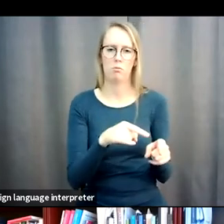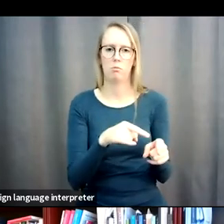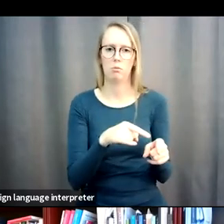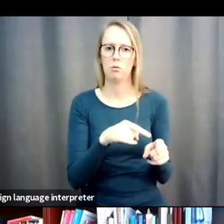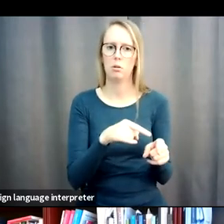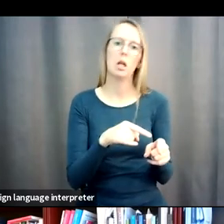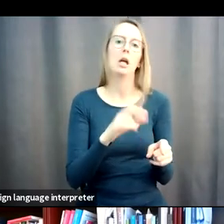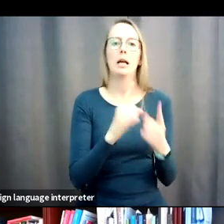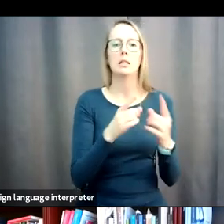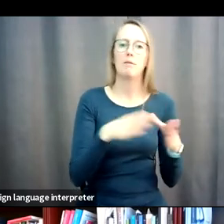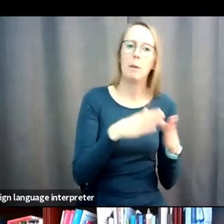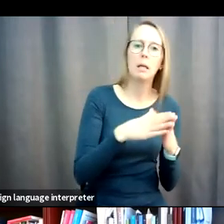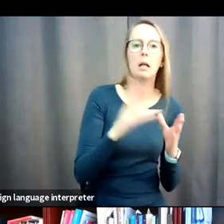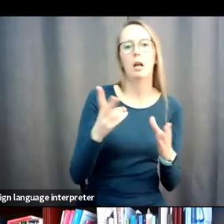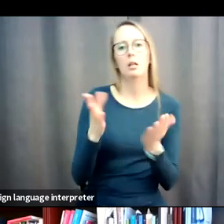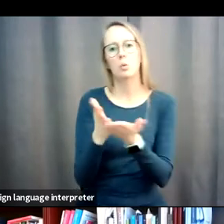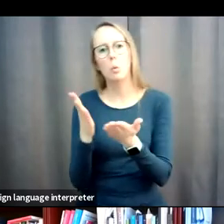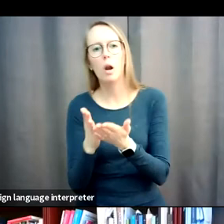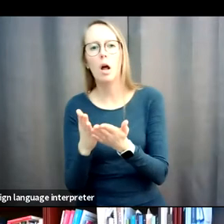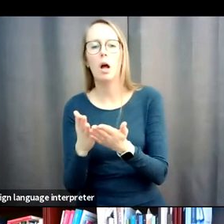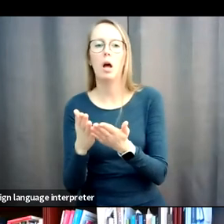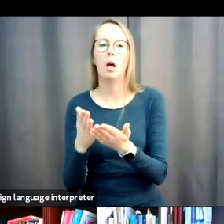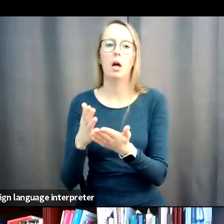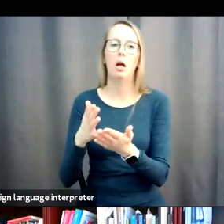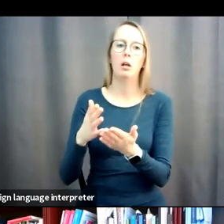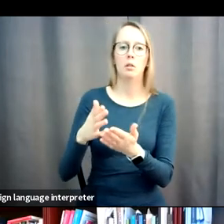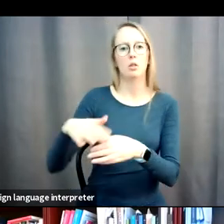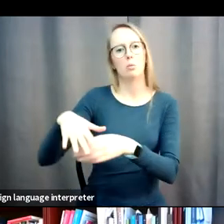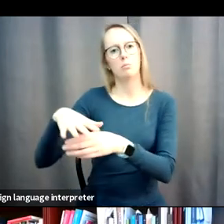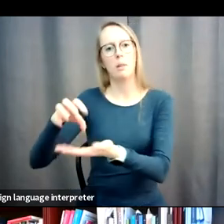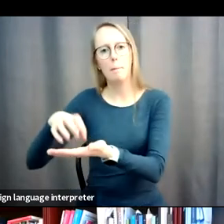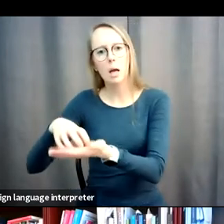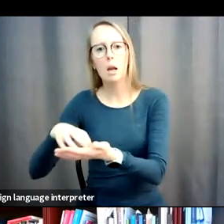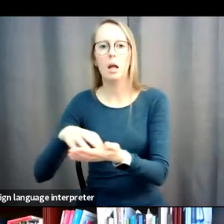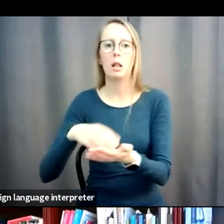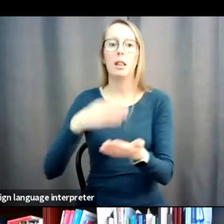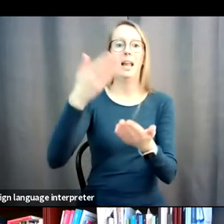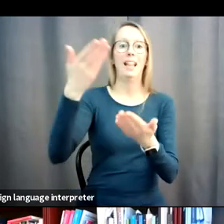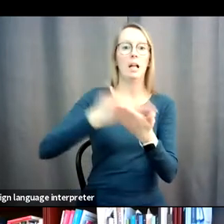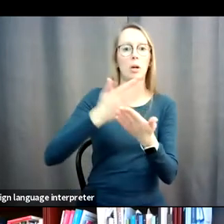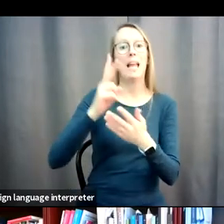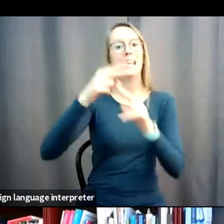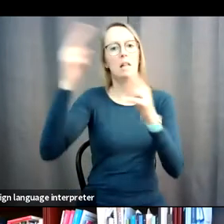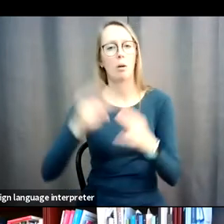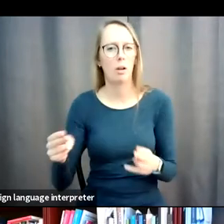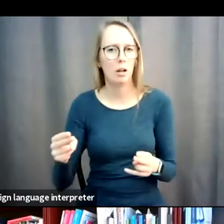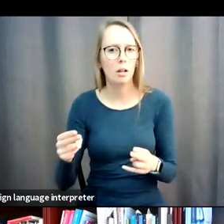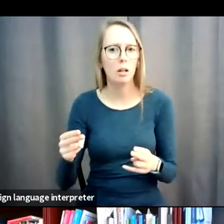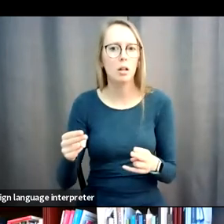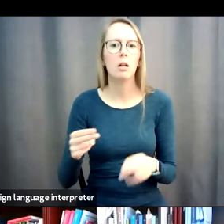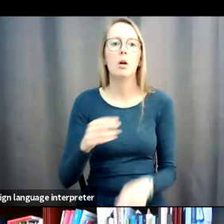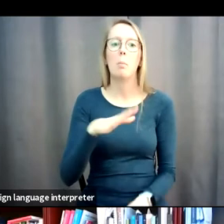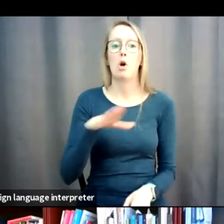the family, at school, in the local community, in the national society, or even internationally. And children